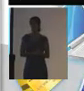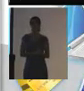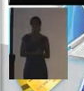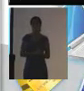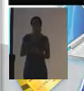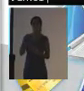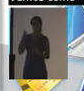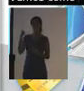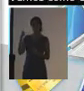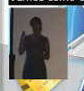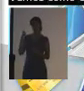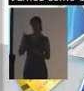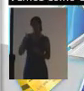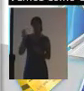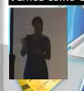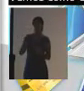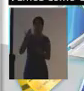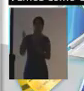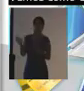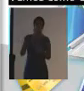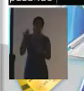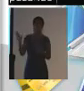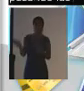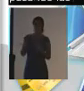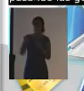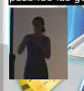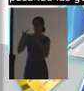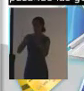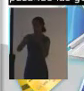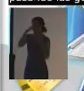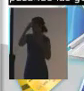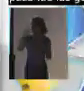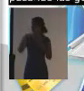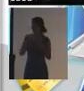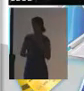And we can see how, as generations go by,